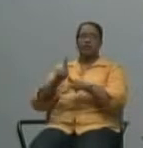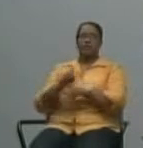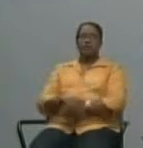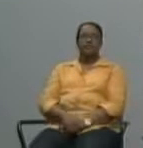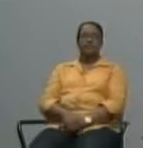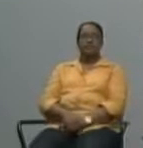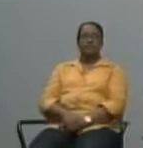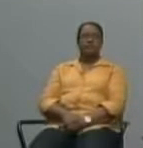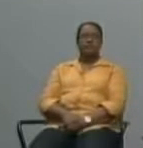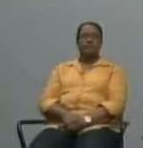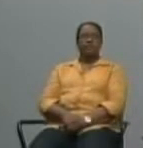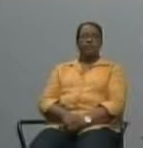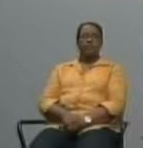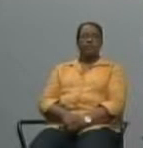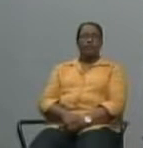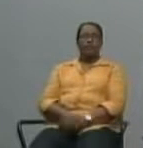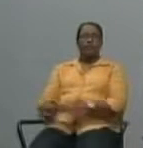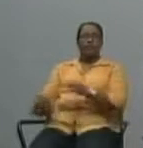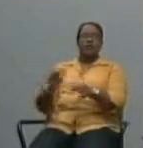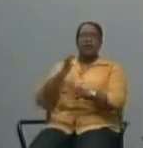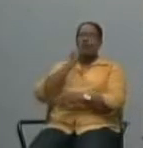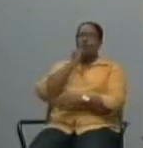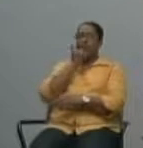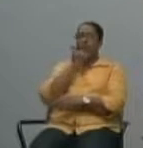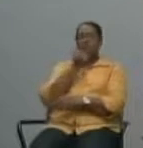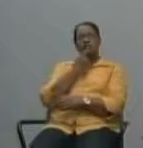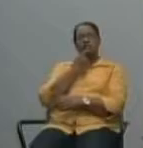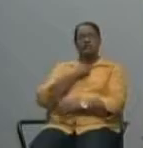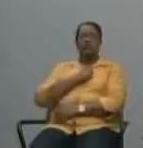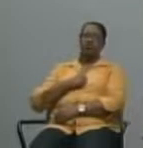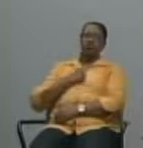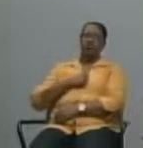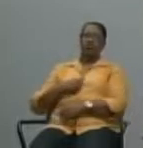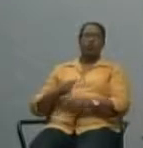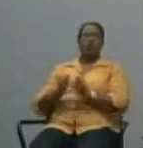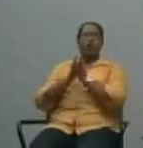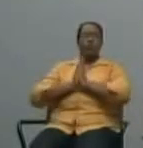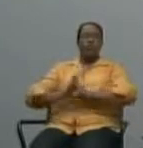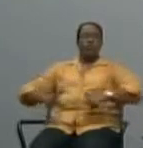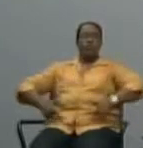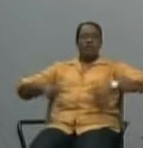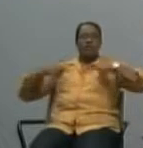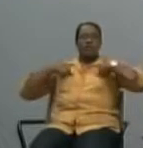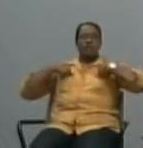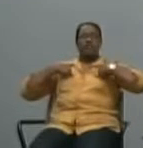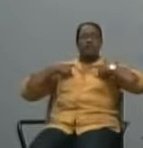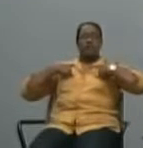bear wrongs patiently, pray for the living and the dead.